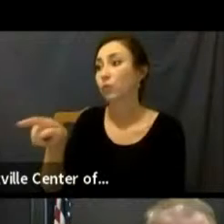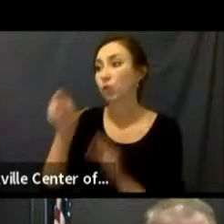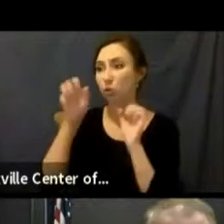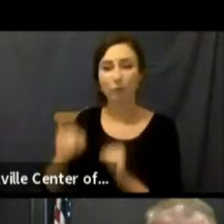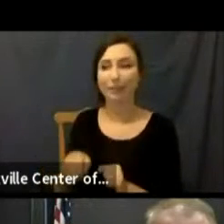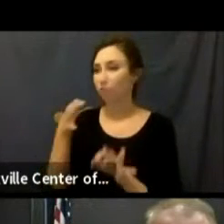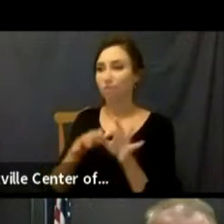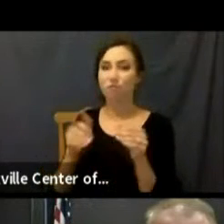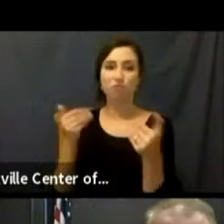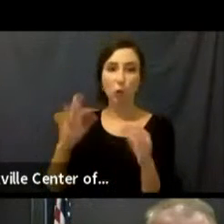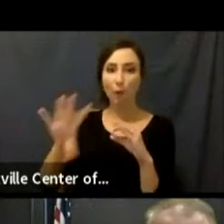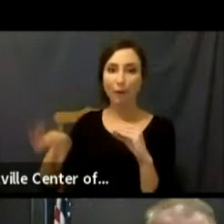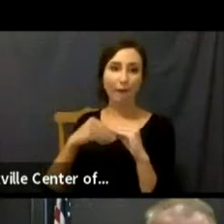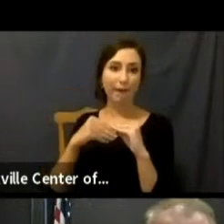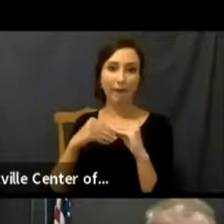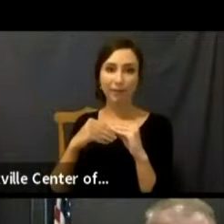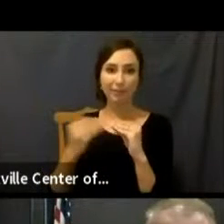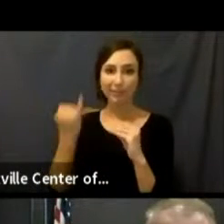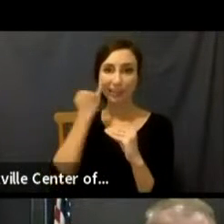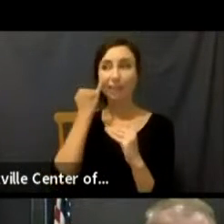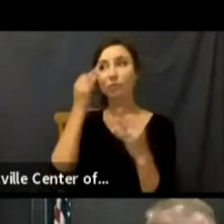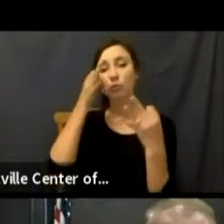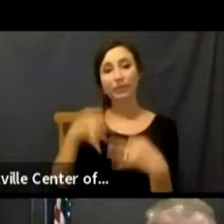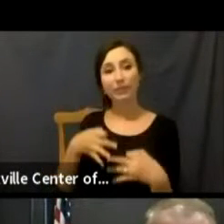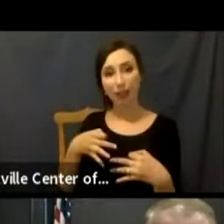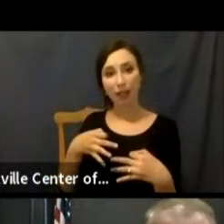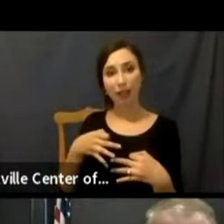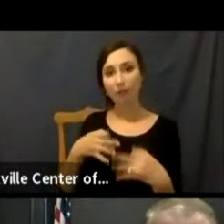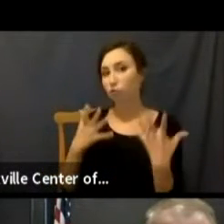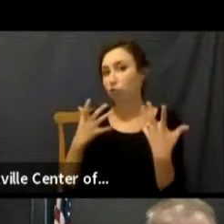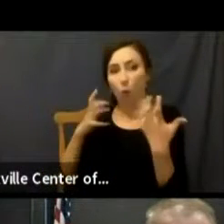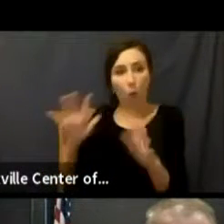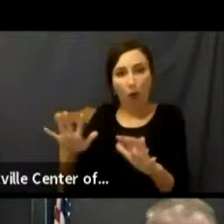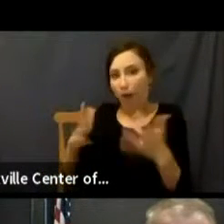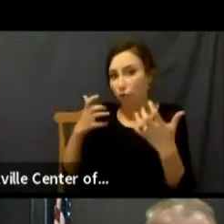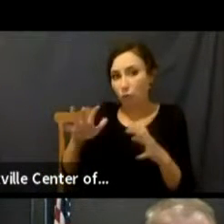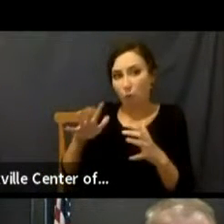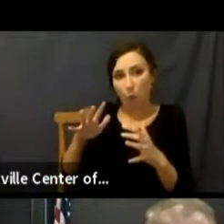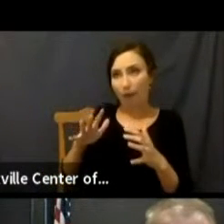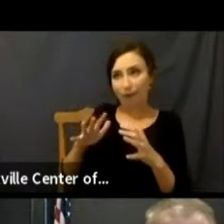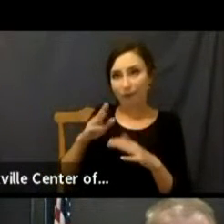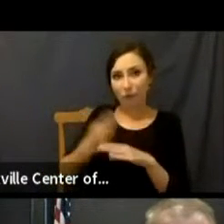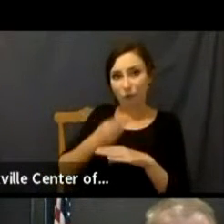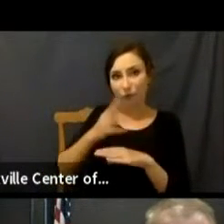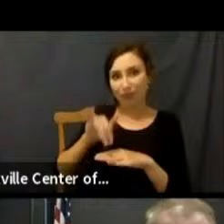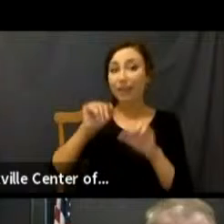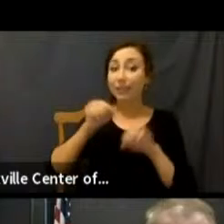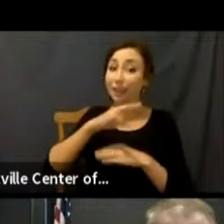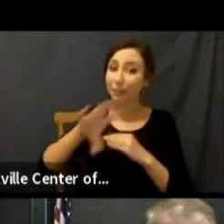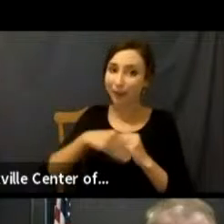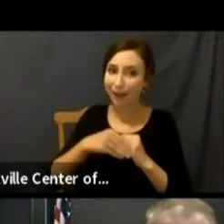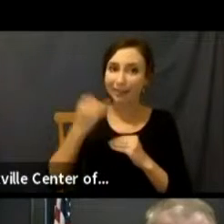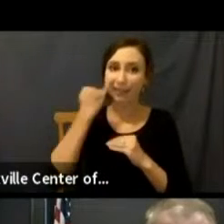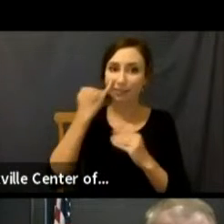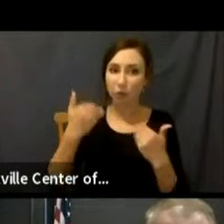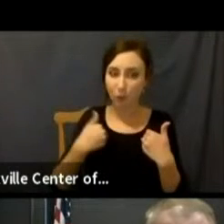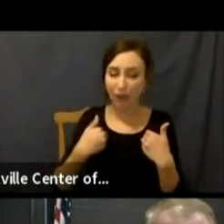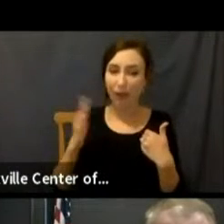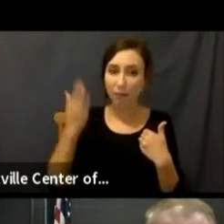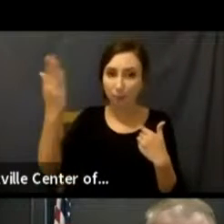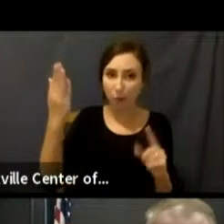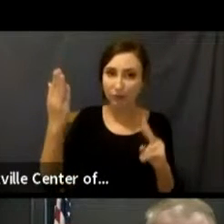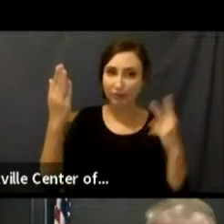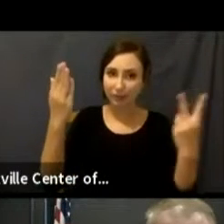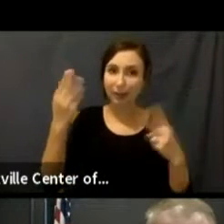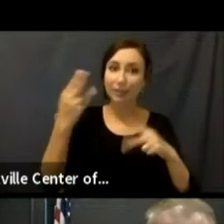add it to the agenda. If you choose not to exercise that discretion, it can still be added to the agenda on a motion, a second,